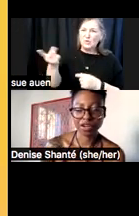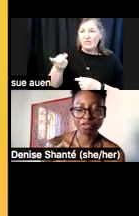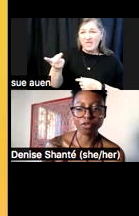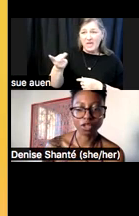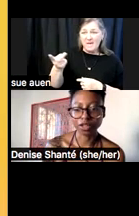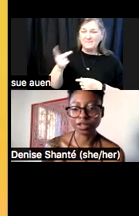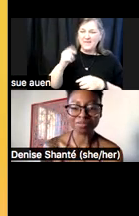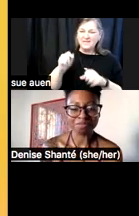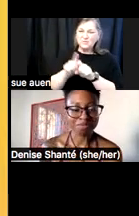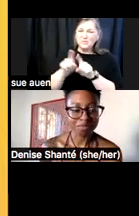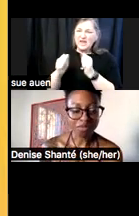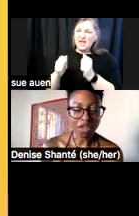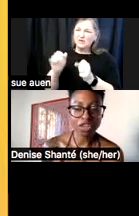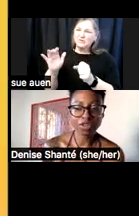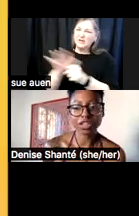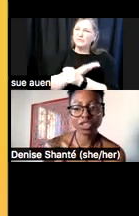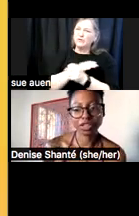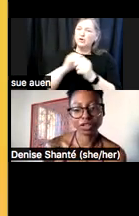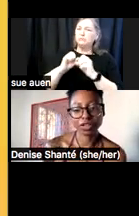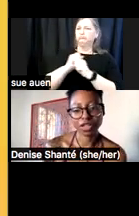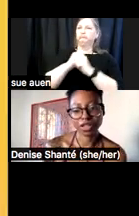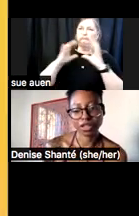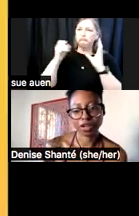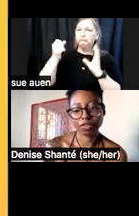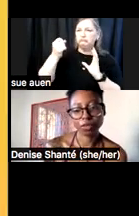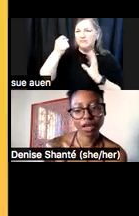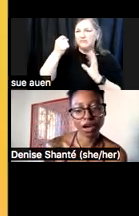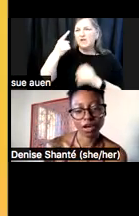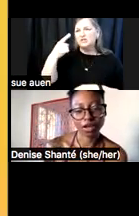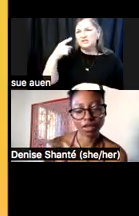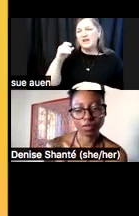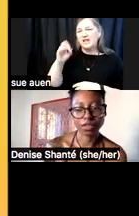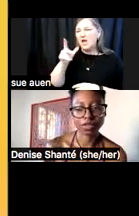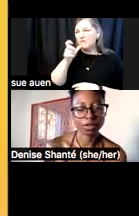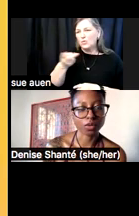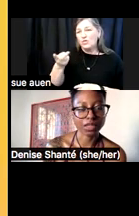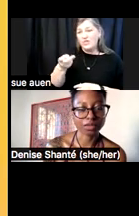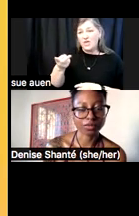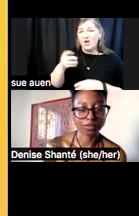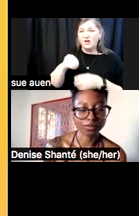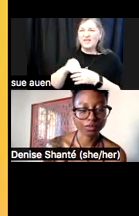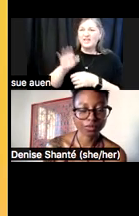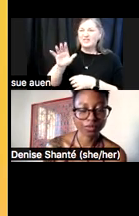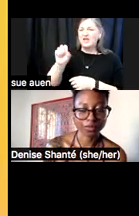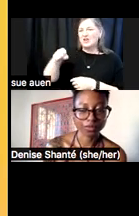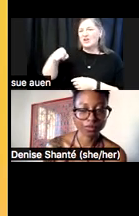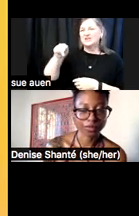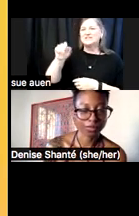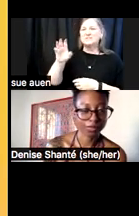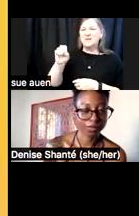we get a fuller introduction and understanding of who they are in the space that they're holding.